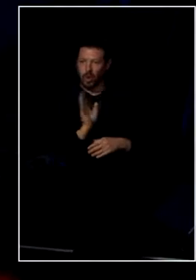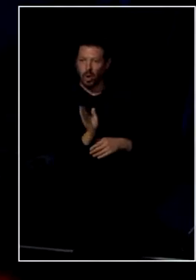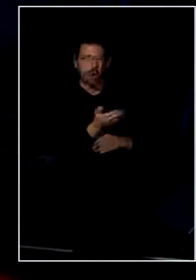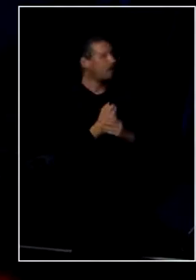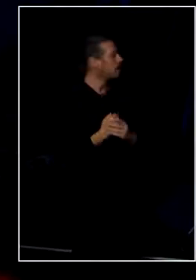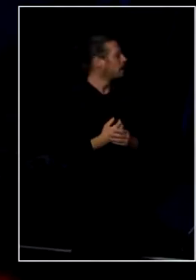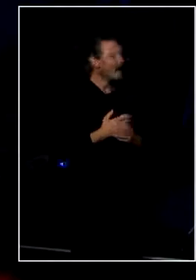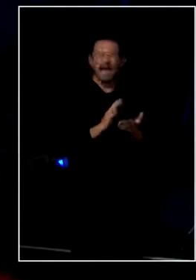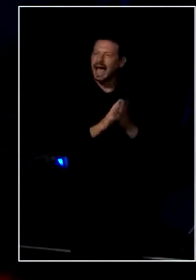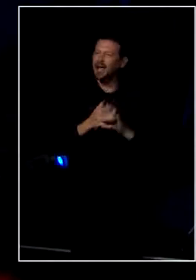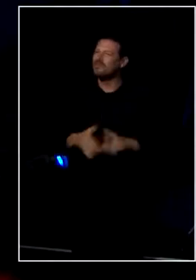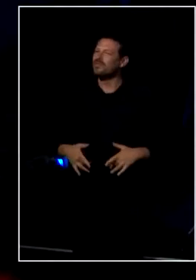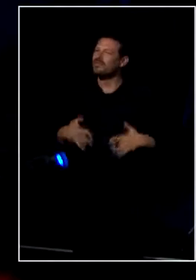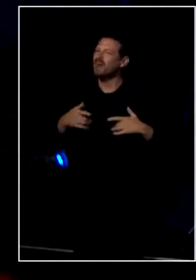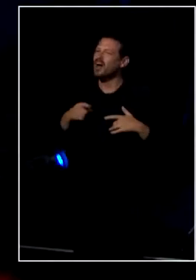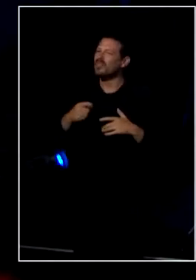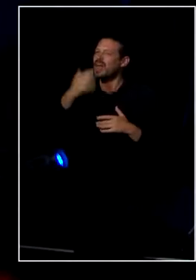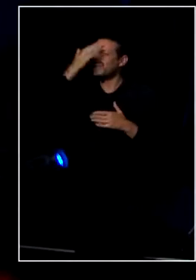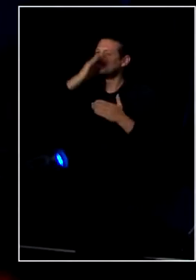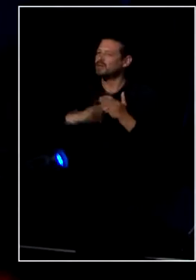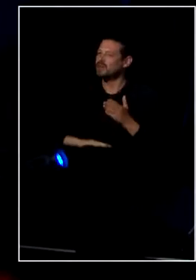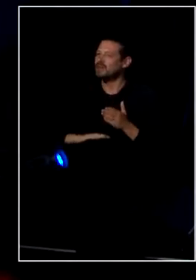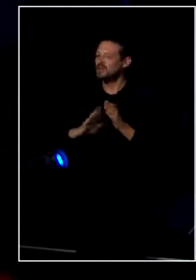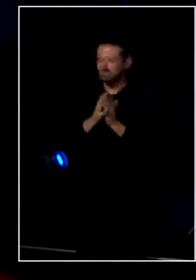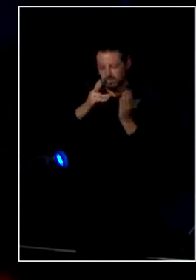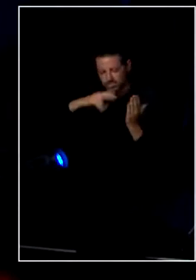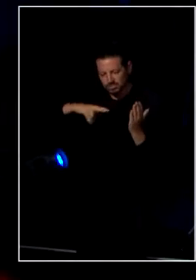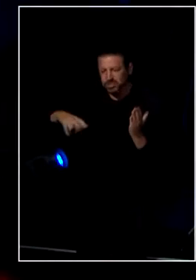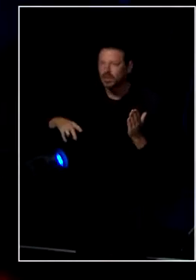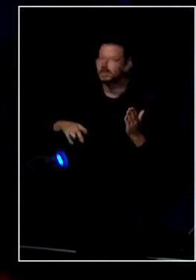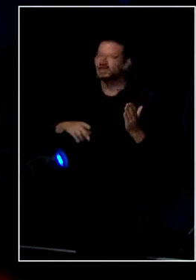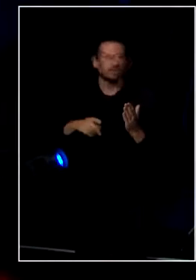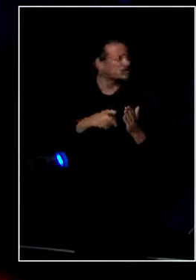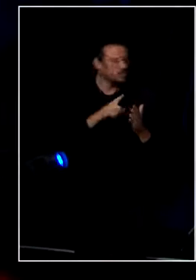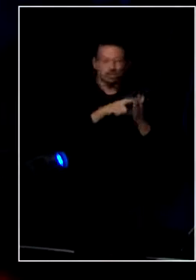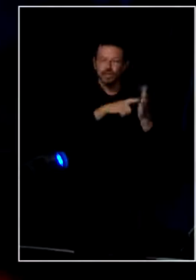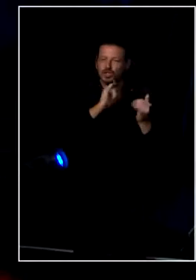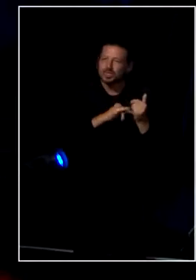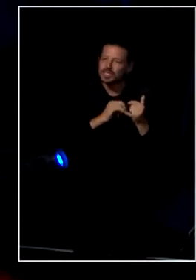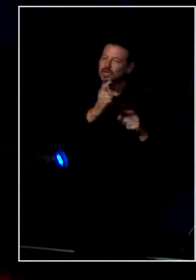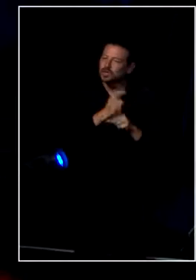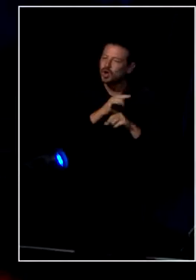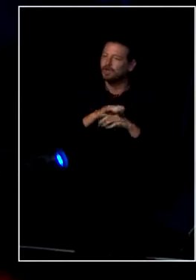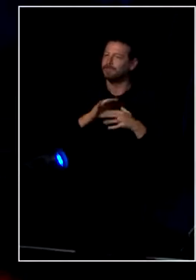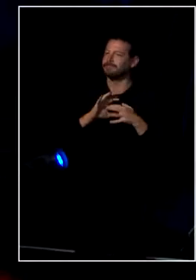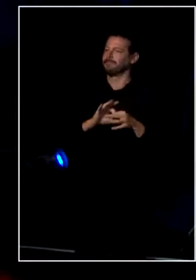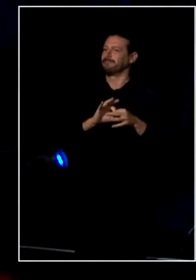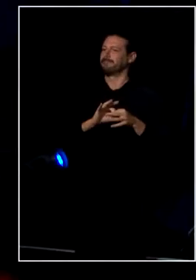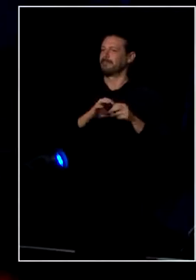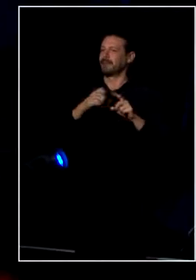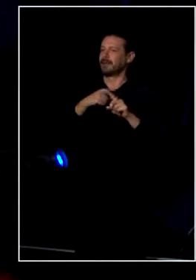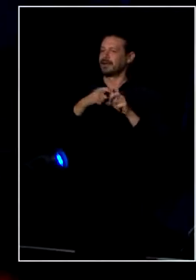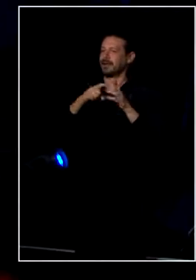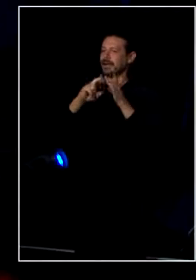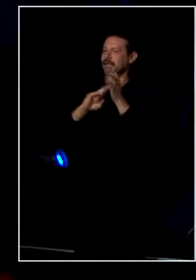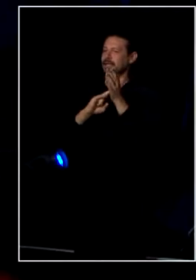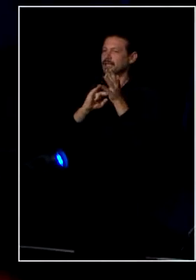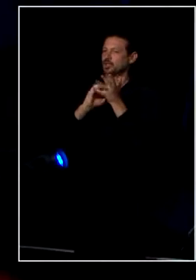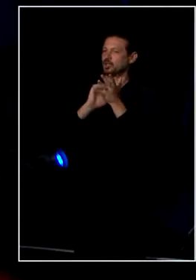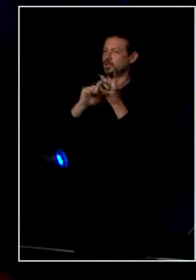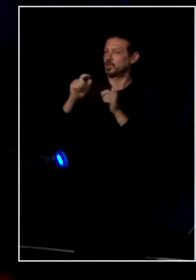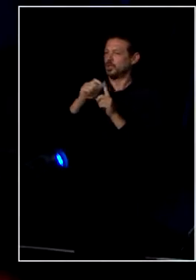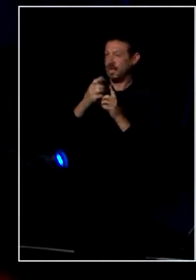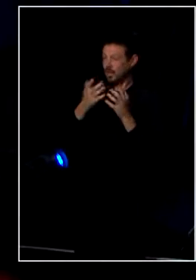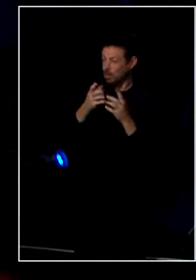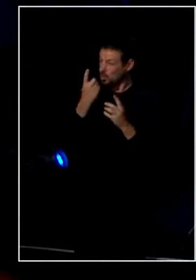How did you feel the experience of reading? And you mentioned before this kinship, Jess, that you felt in reading. Was there a story that really resonated